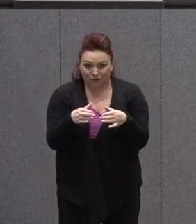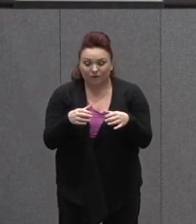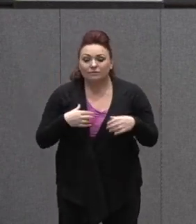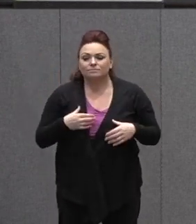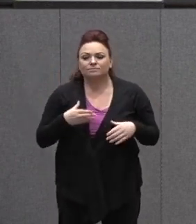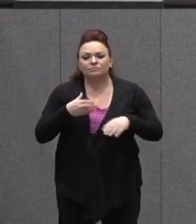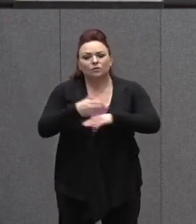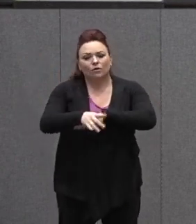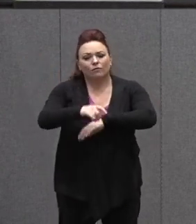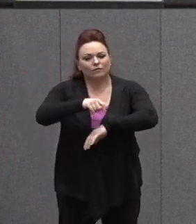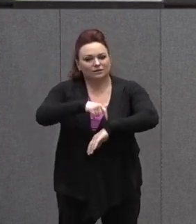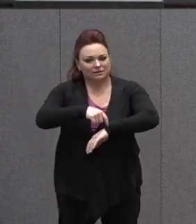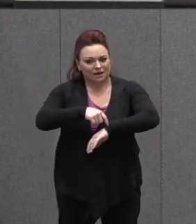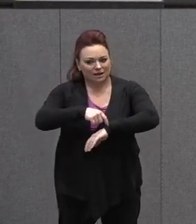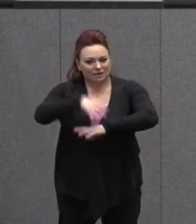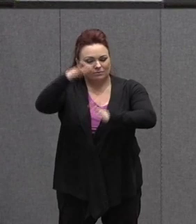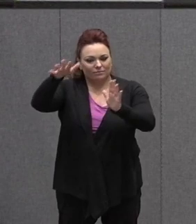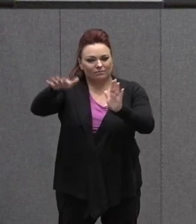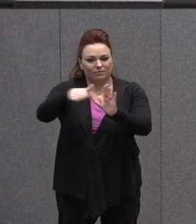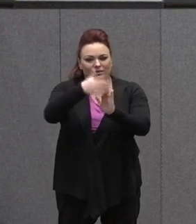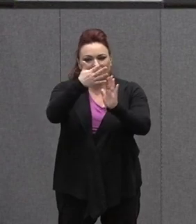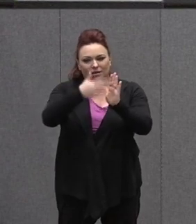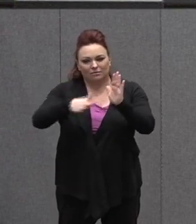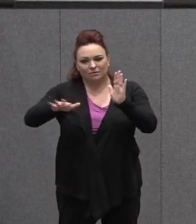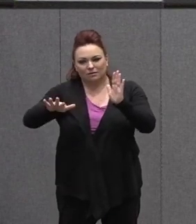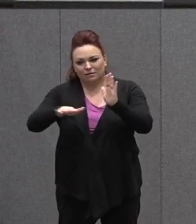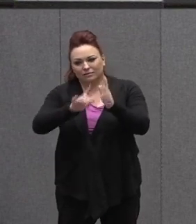Over time, the leaves changed